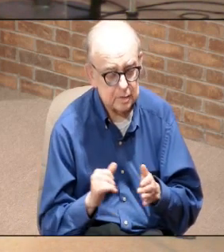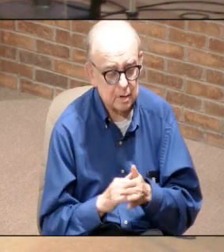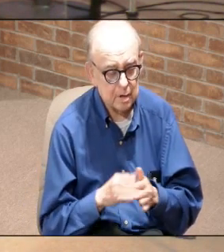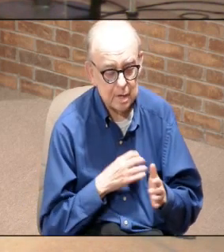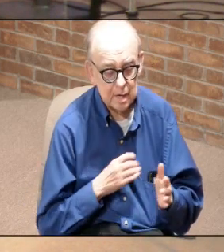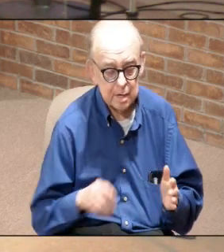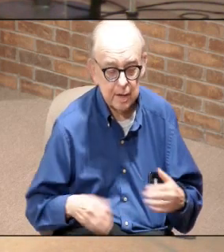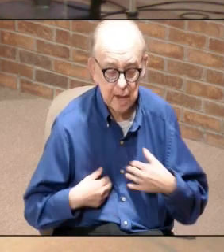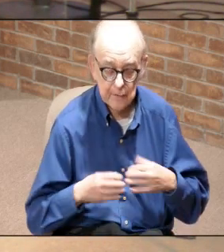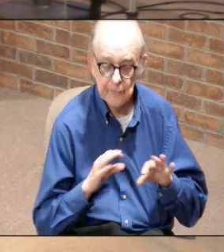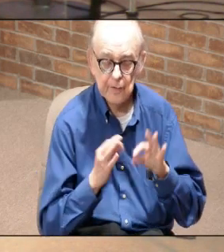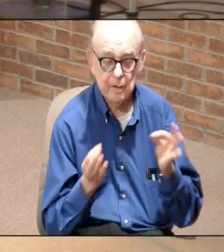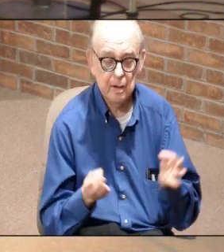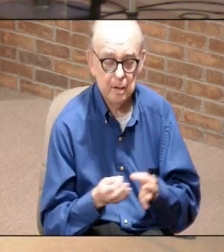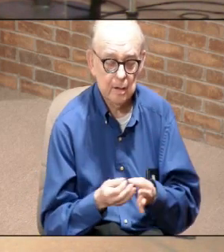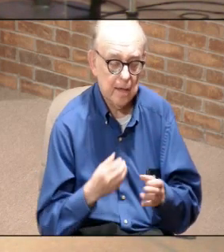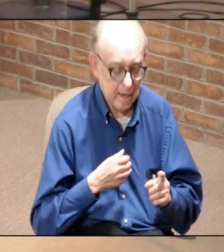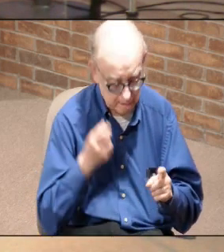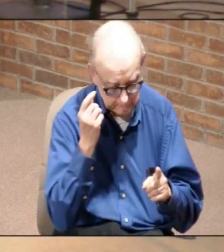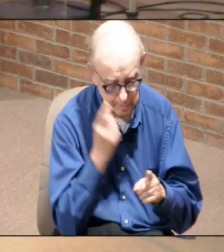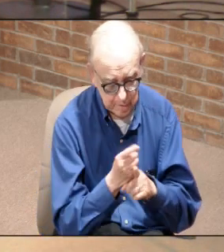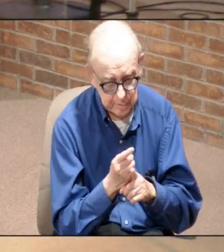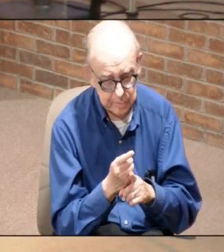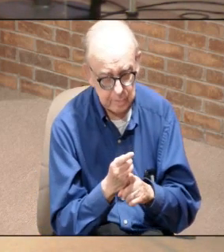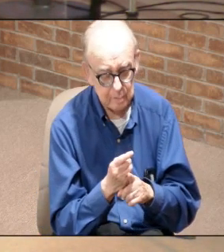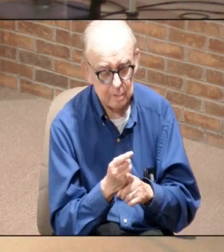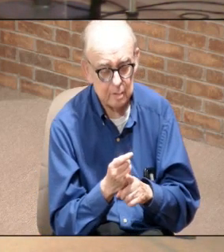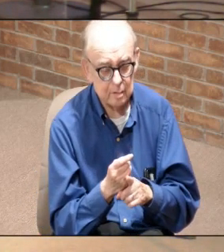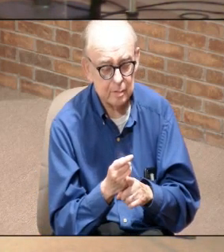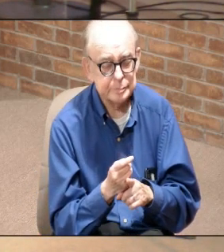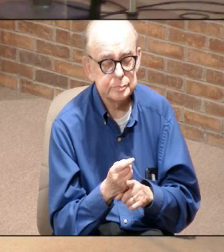a family. He had brothers.